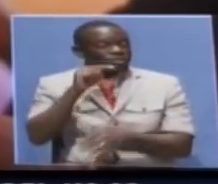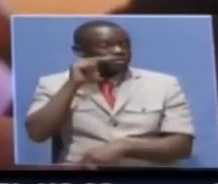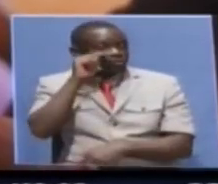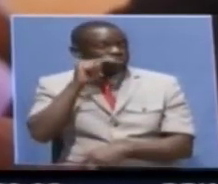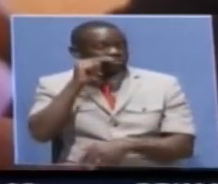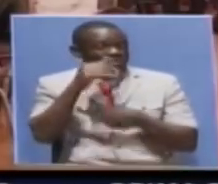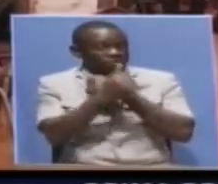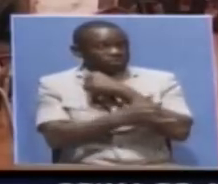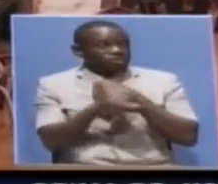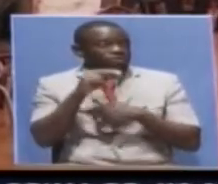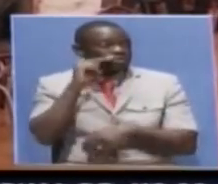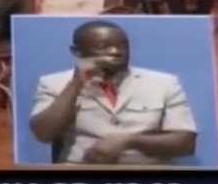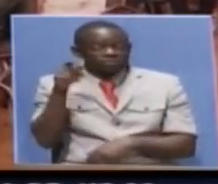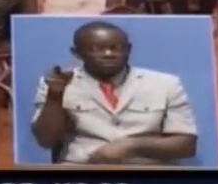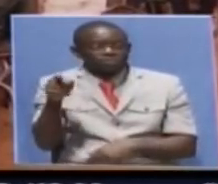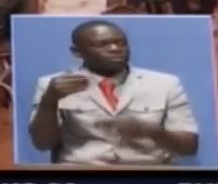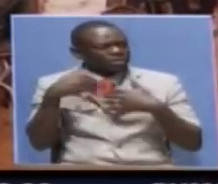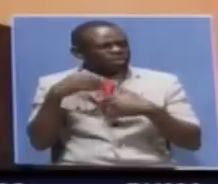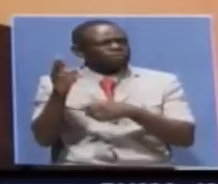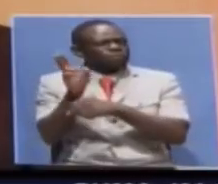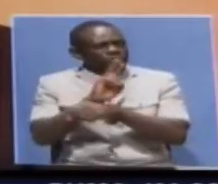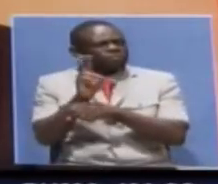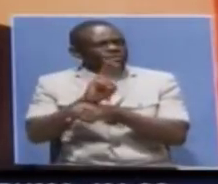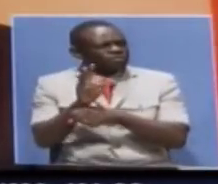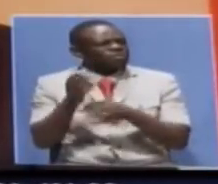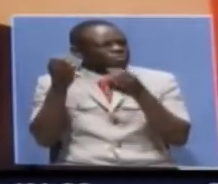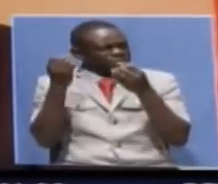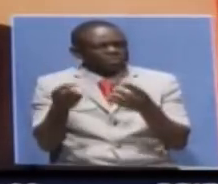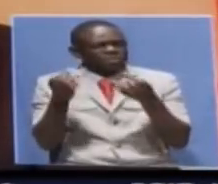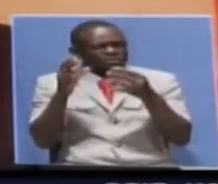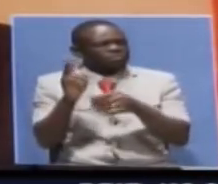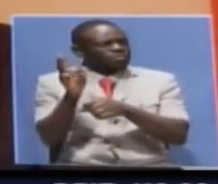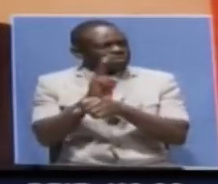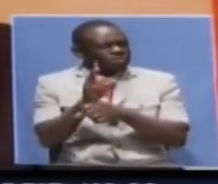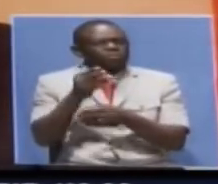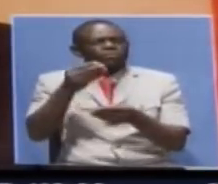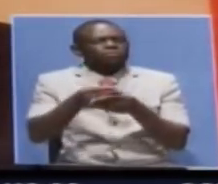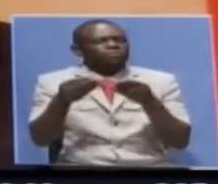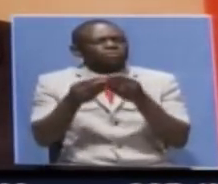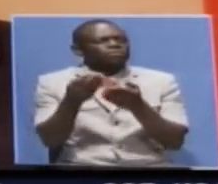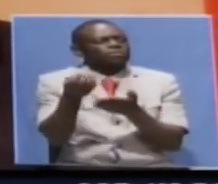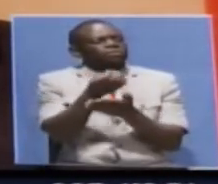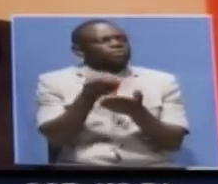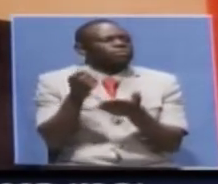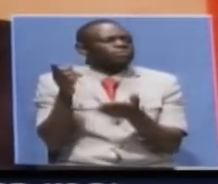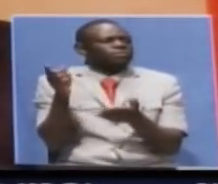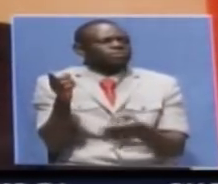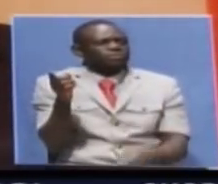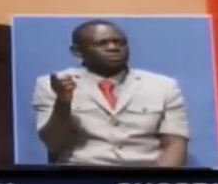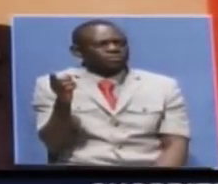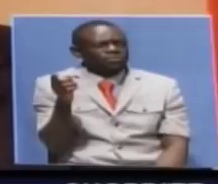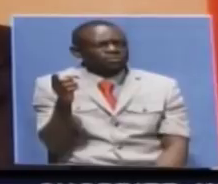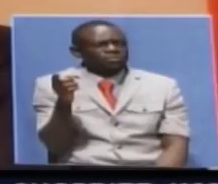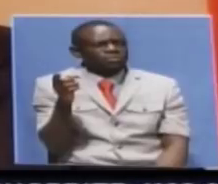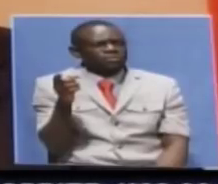a huge amount of money to the growth of Nigerian economy. If you are doubting, you have your